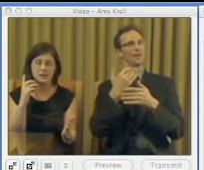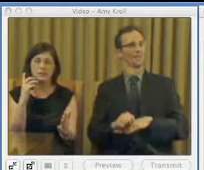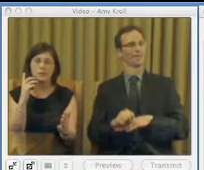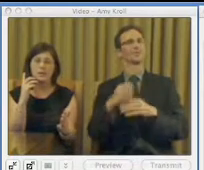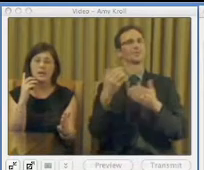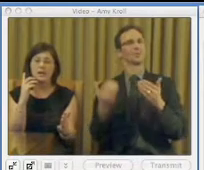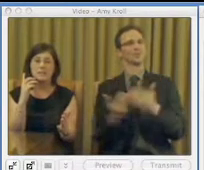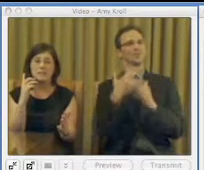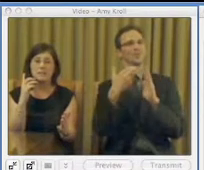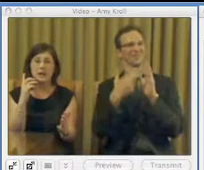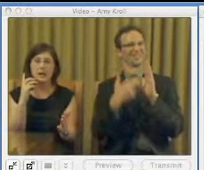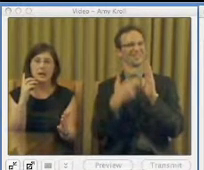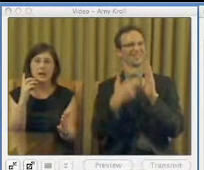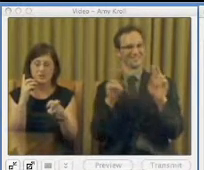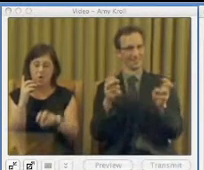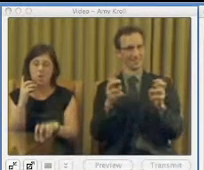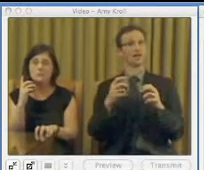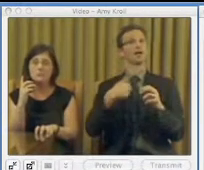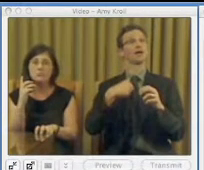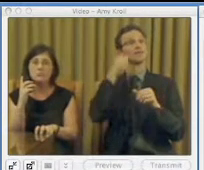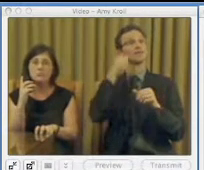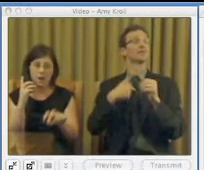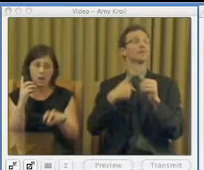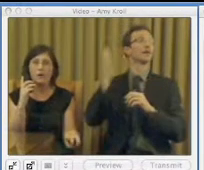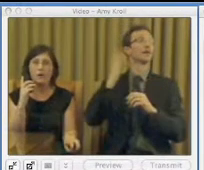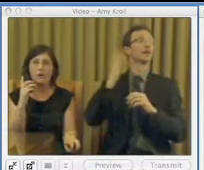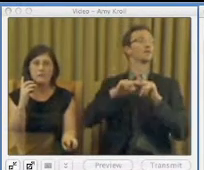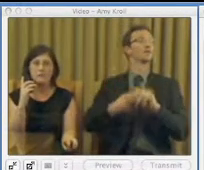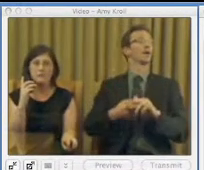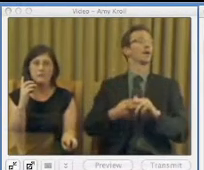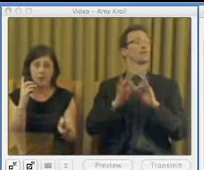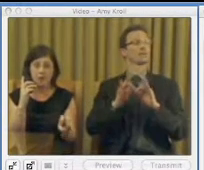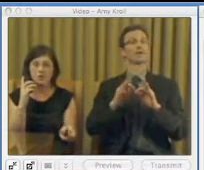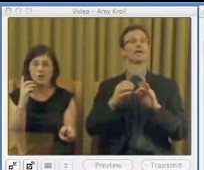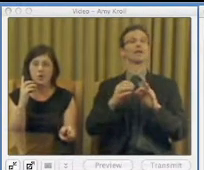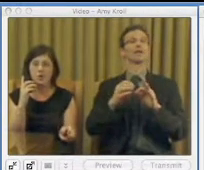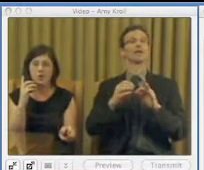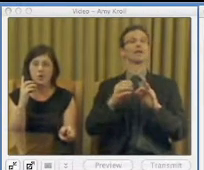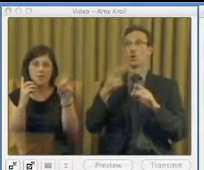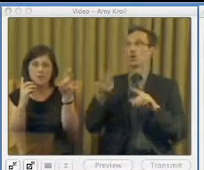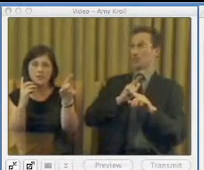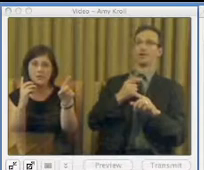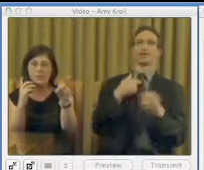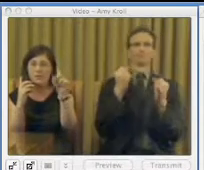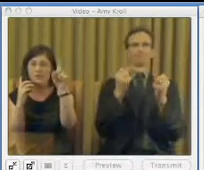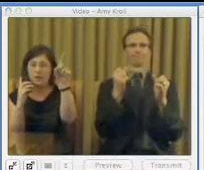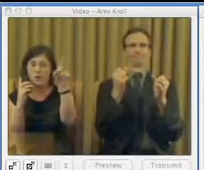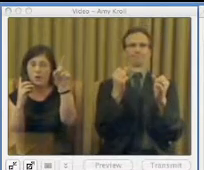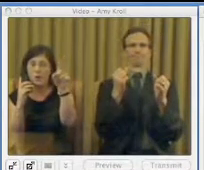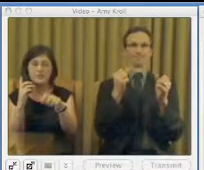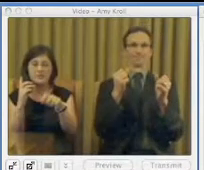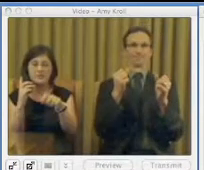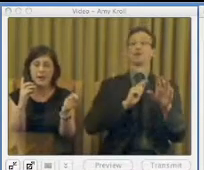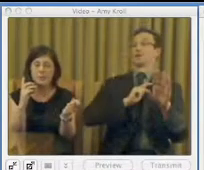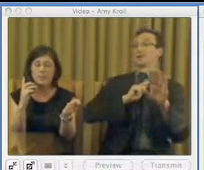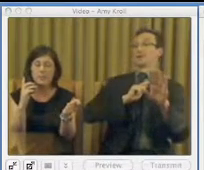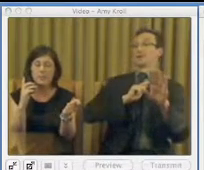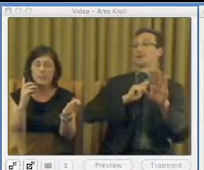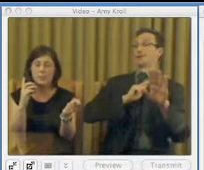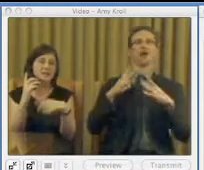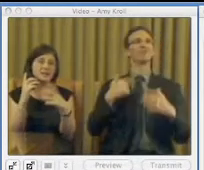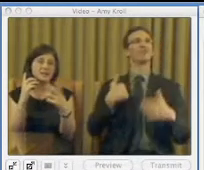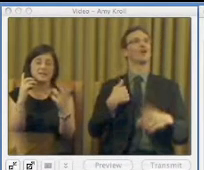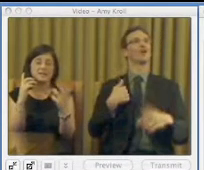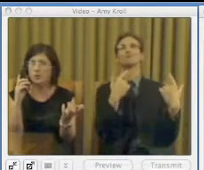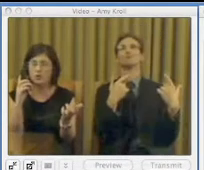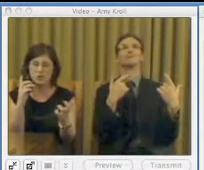started interpreting, working in a team meant I was on and then I was off. And when I was off, I went to the bathroom, I made phone calls,